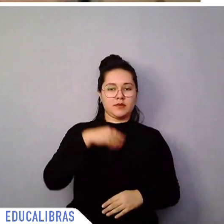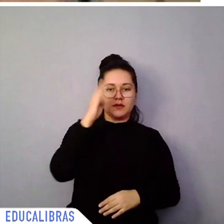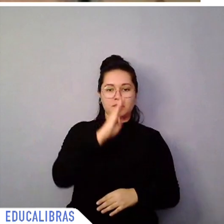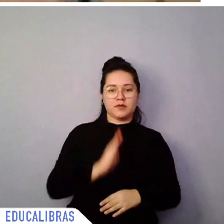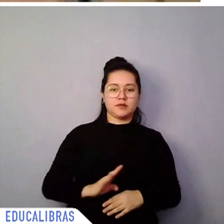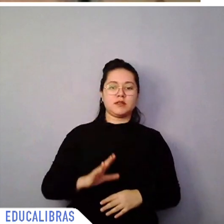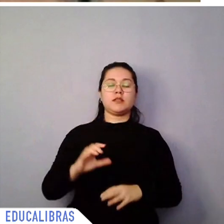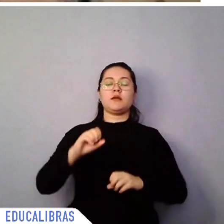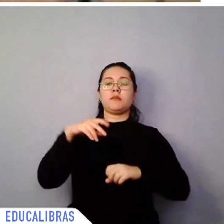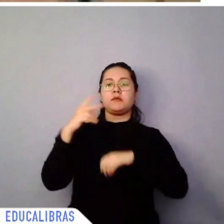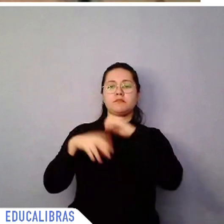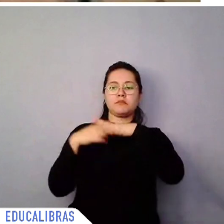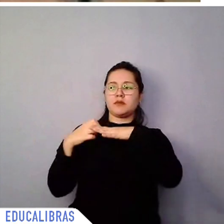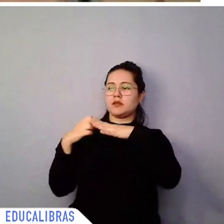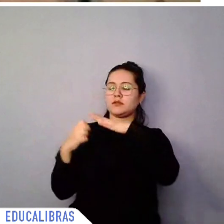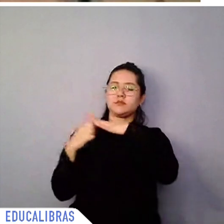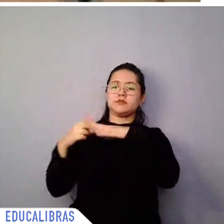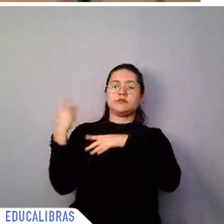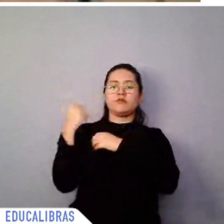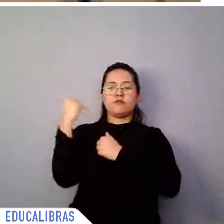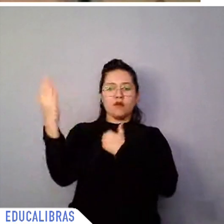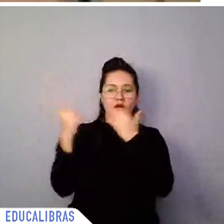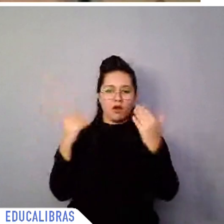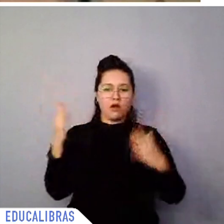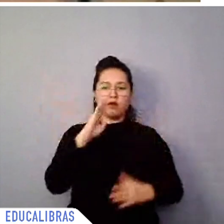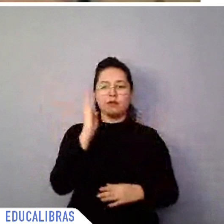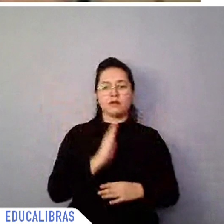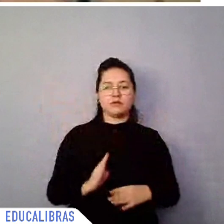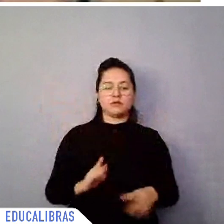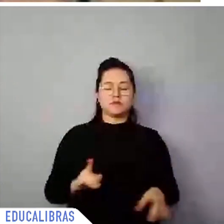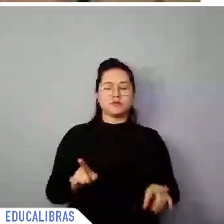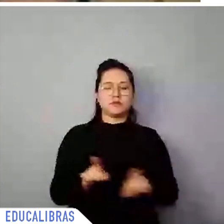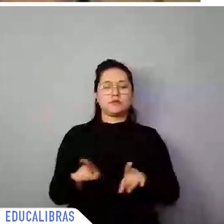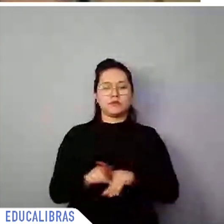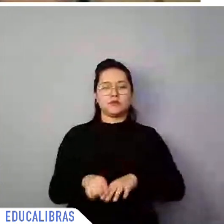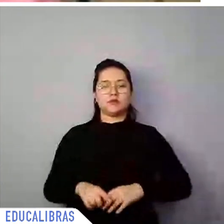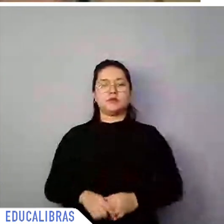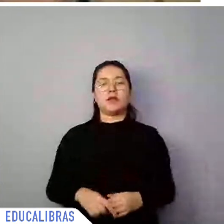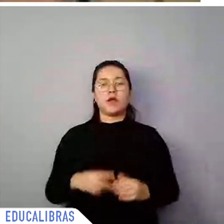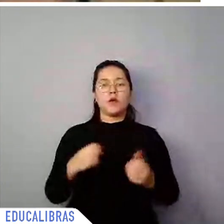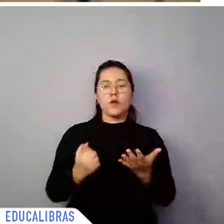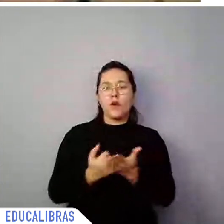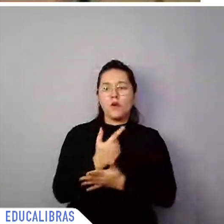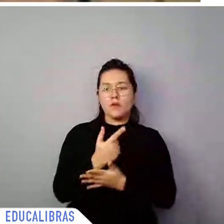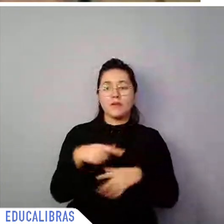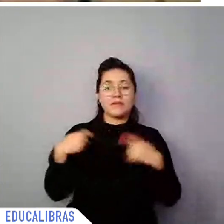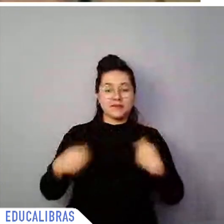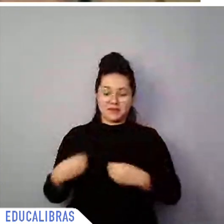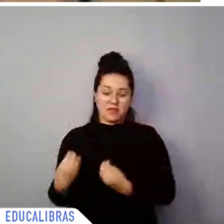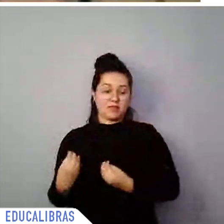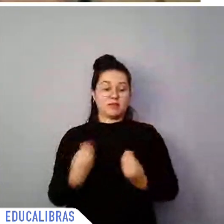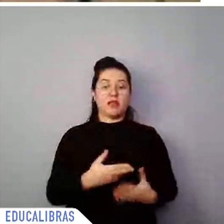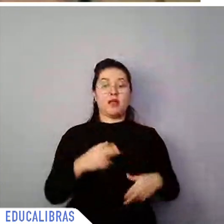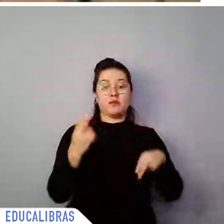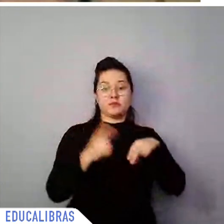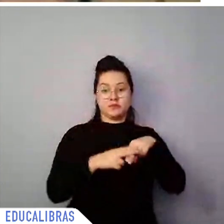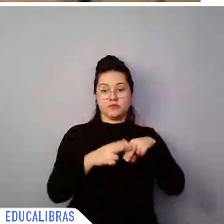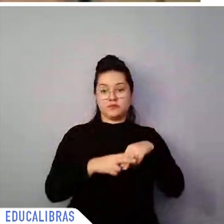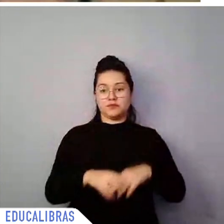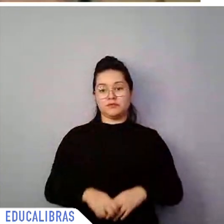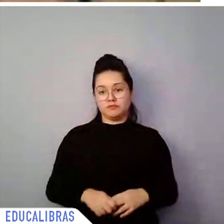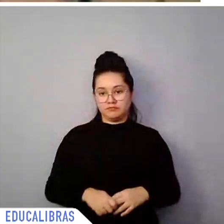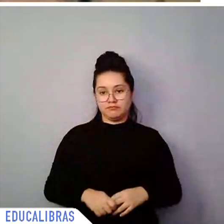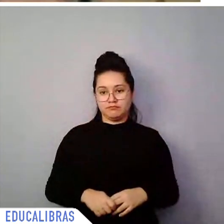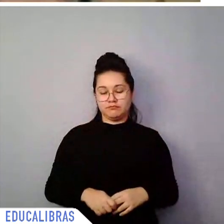trying to get and buy vaccine from outside. We haven't been able to do that.